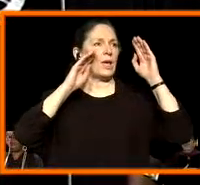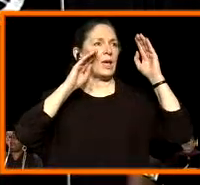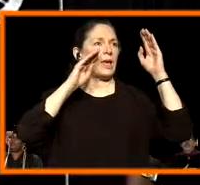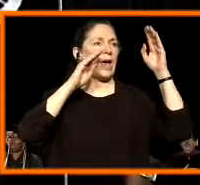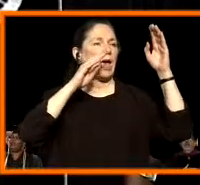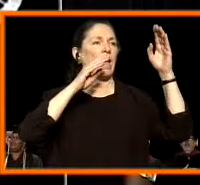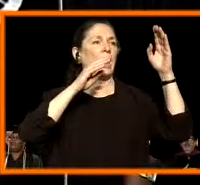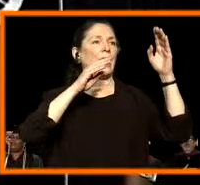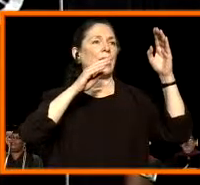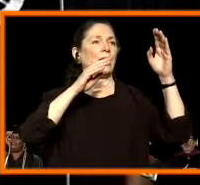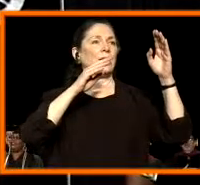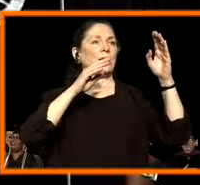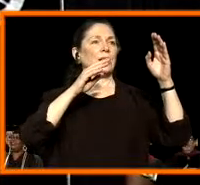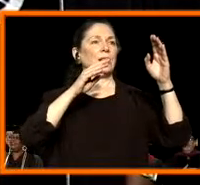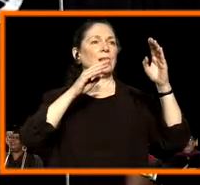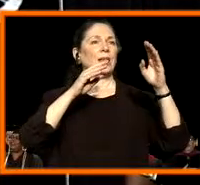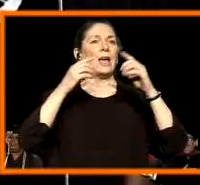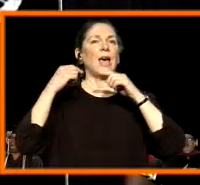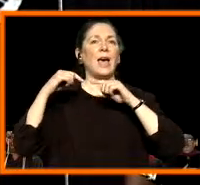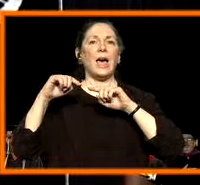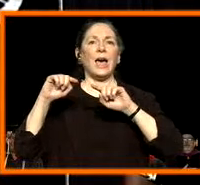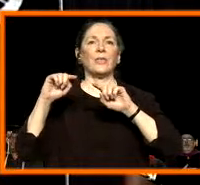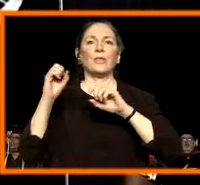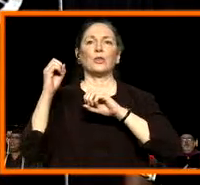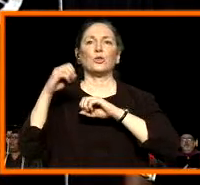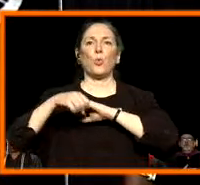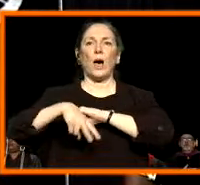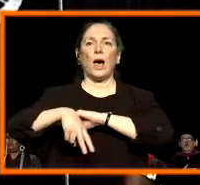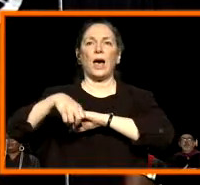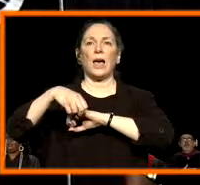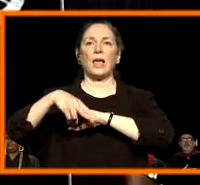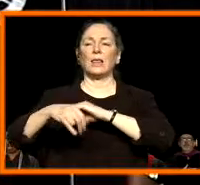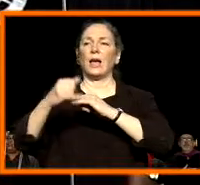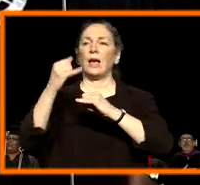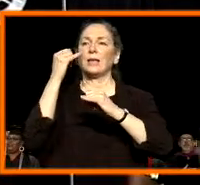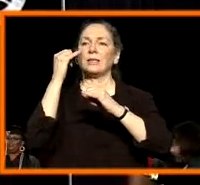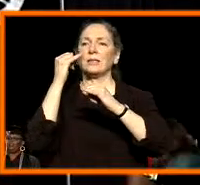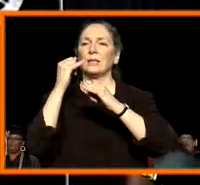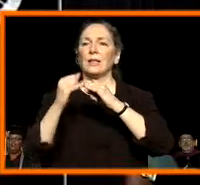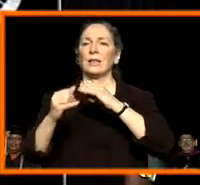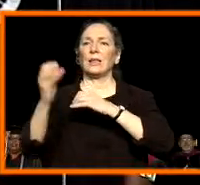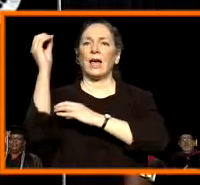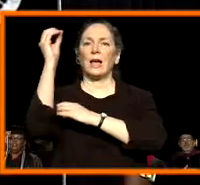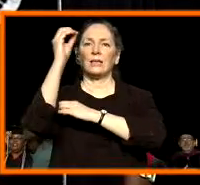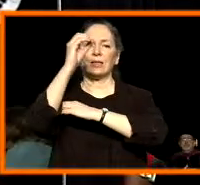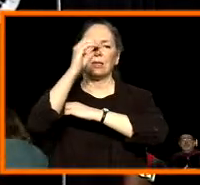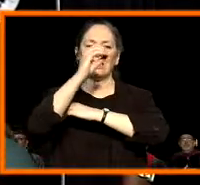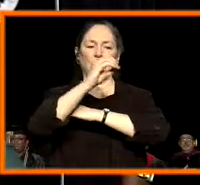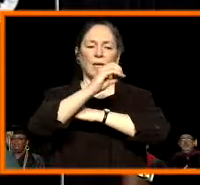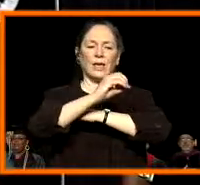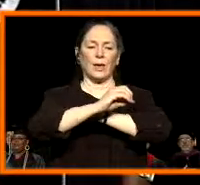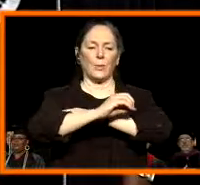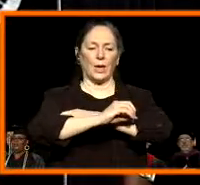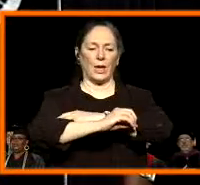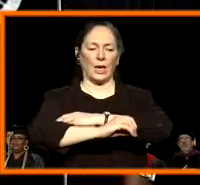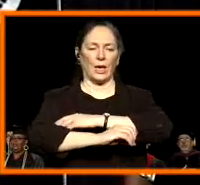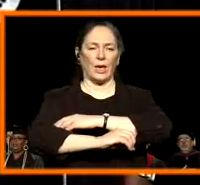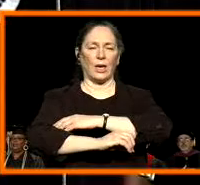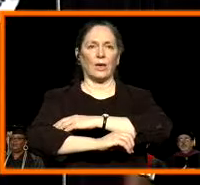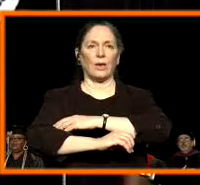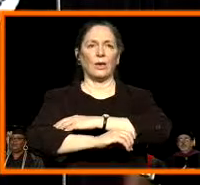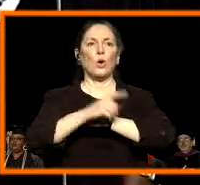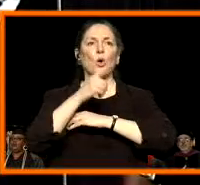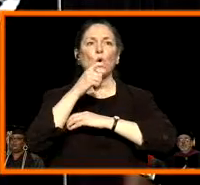proud we hailed at the twilight's last